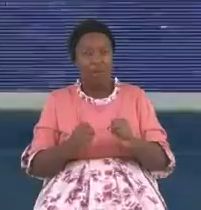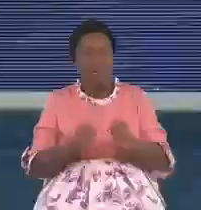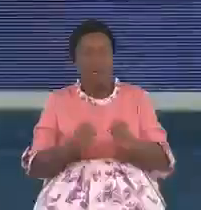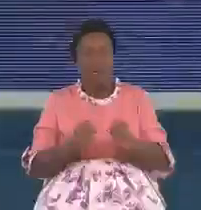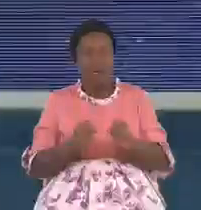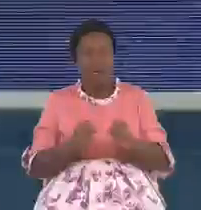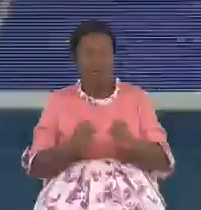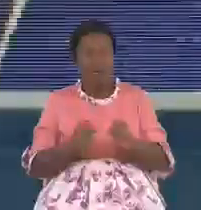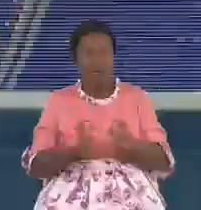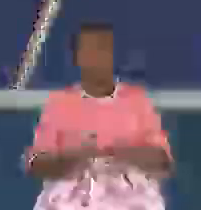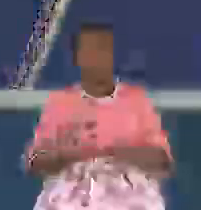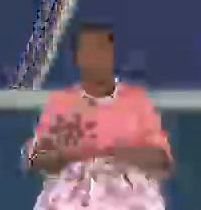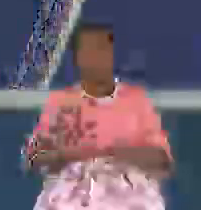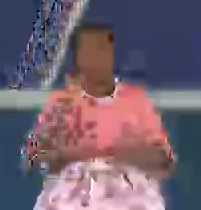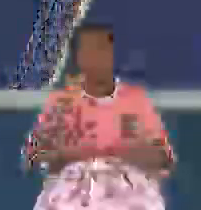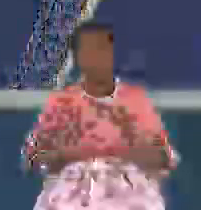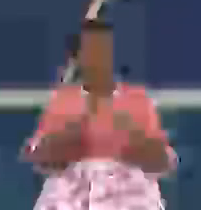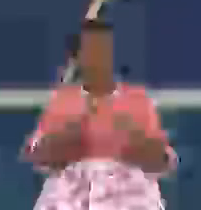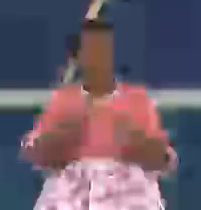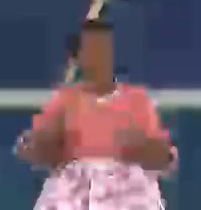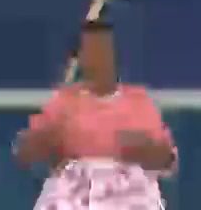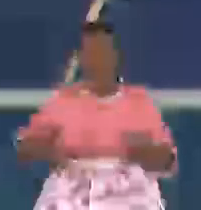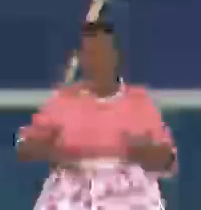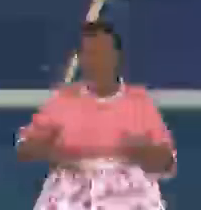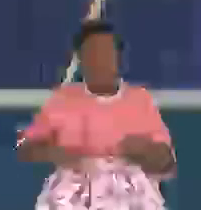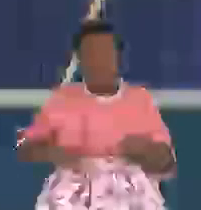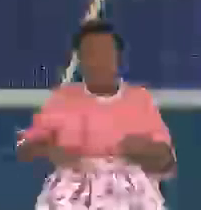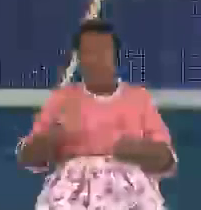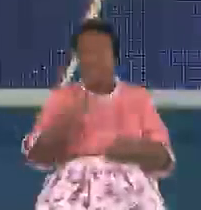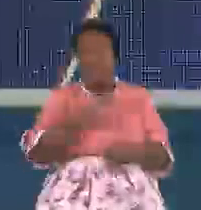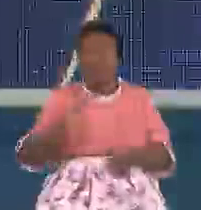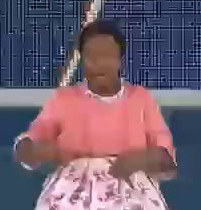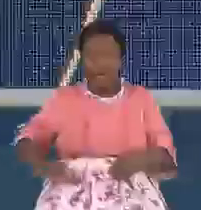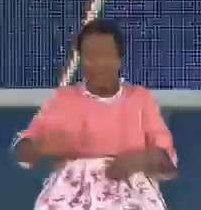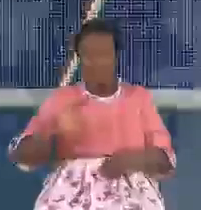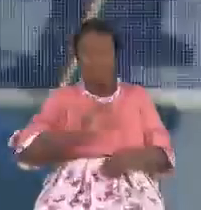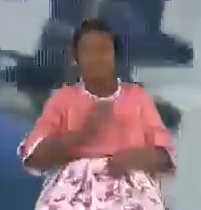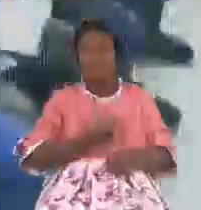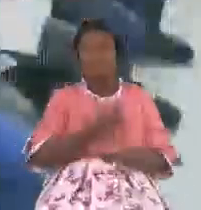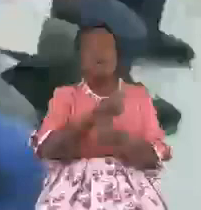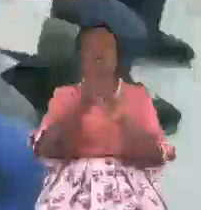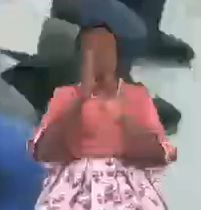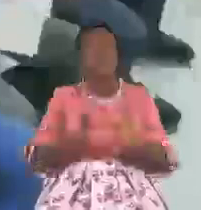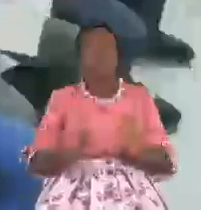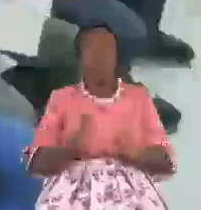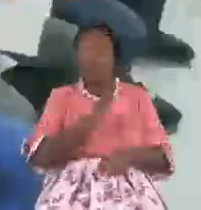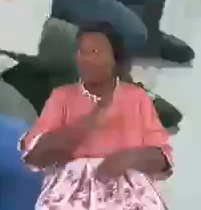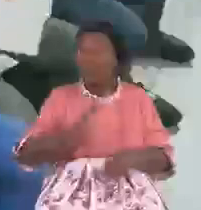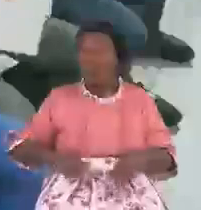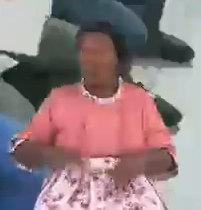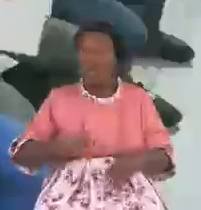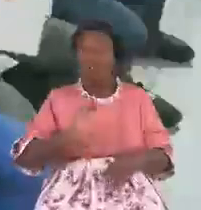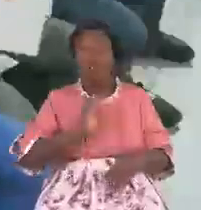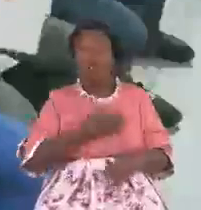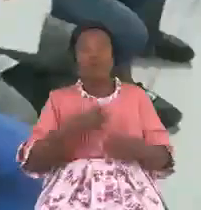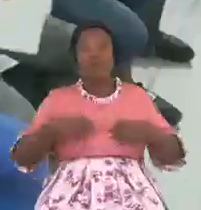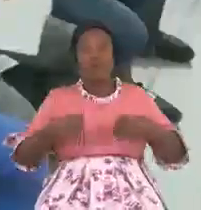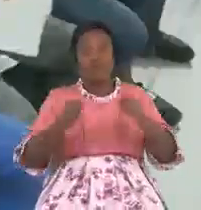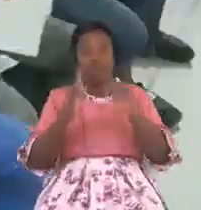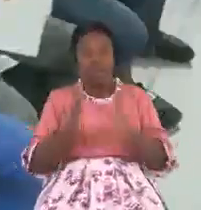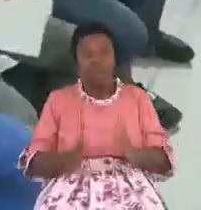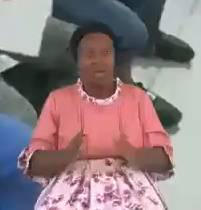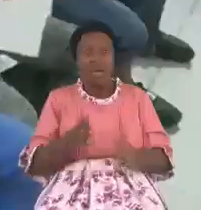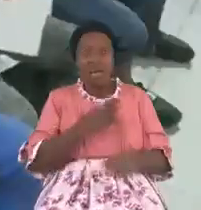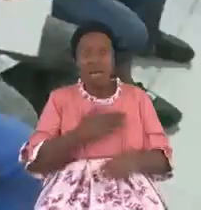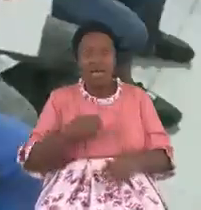christ christ our savior christ our healer and it comes tonight